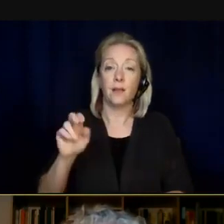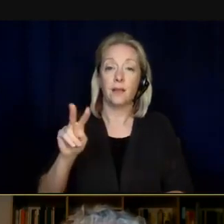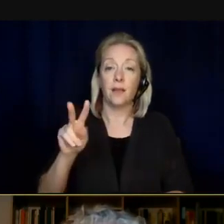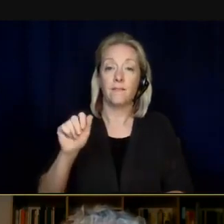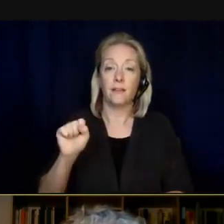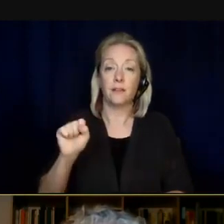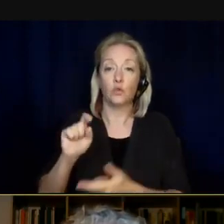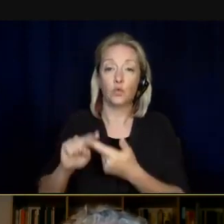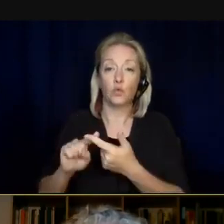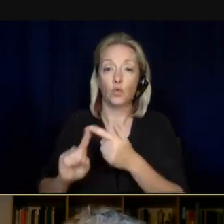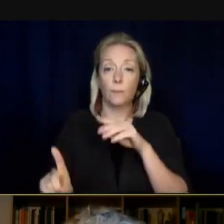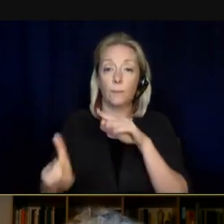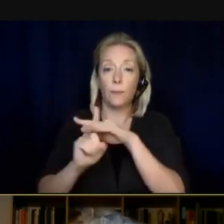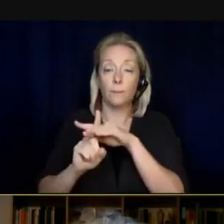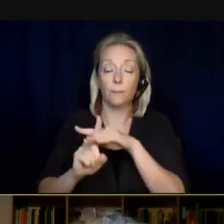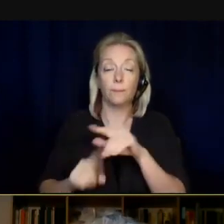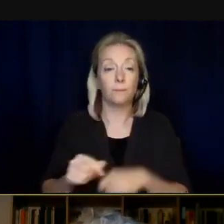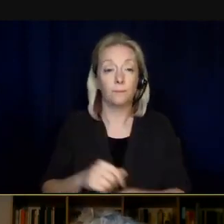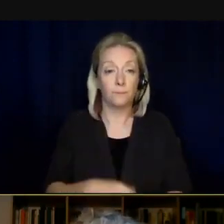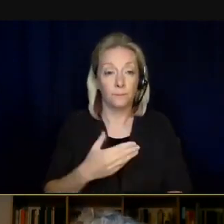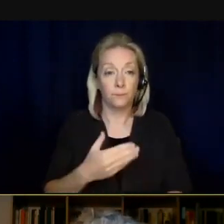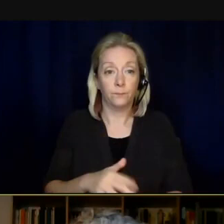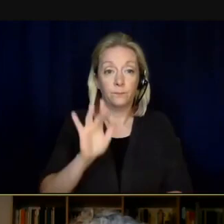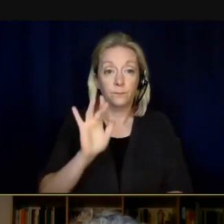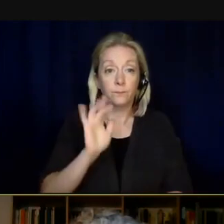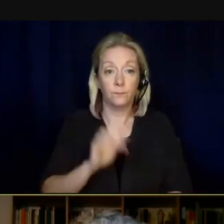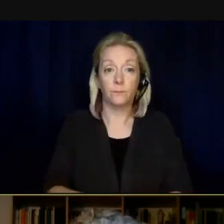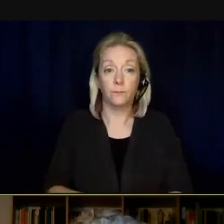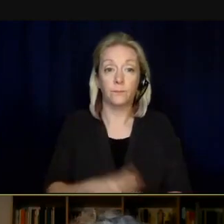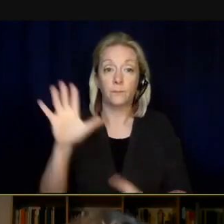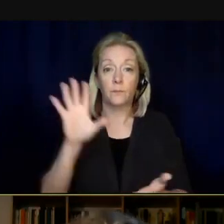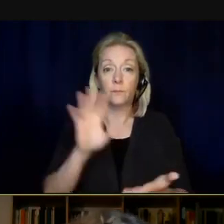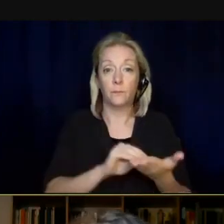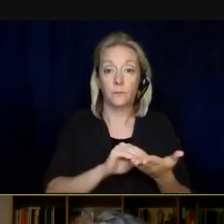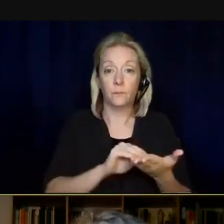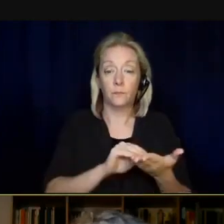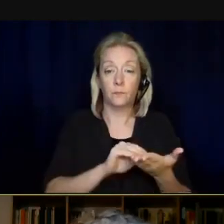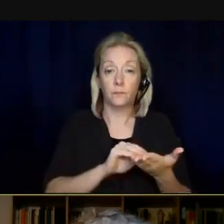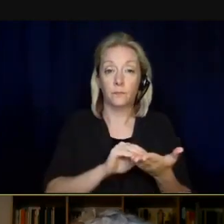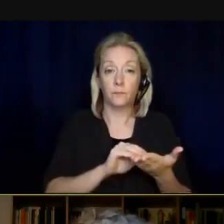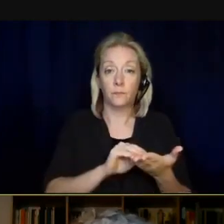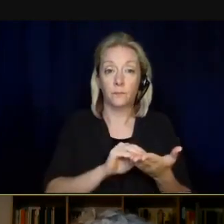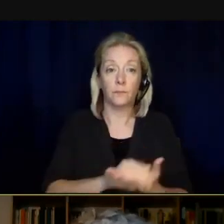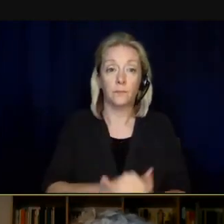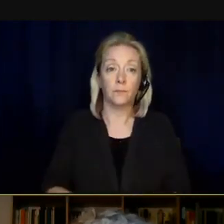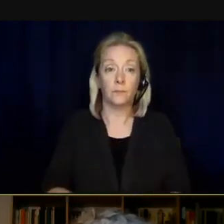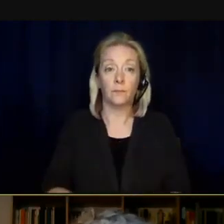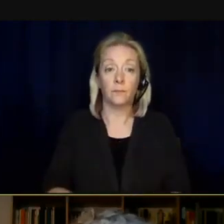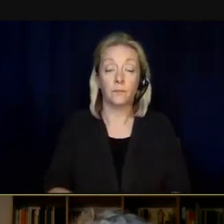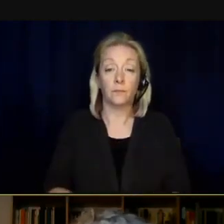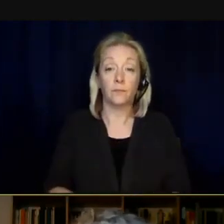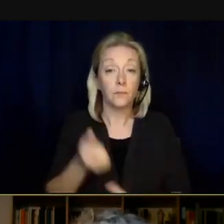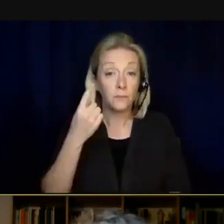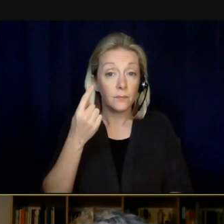this image. So I said, okay, and I click, and it appears. Any image that